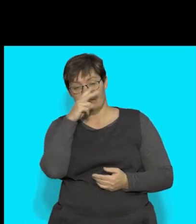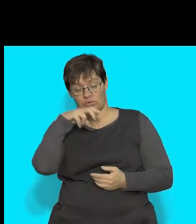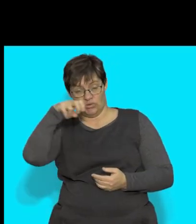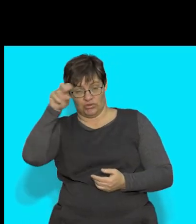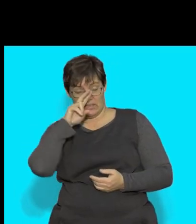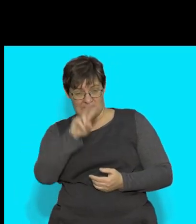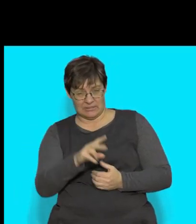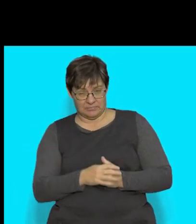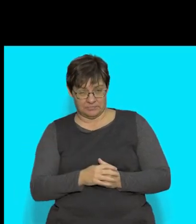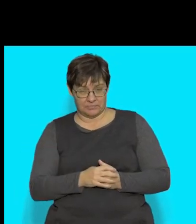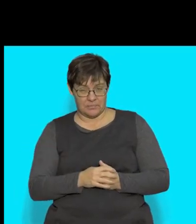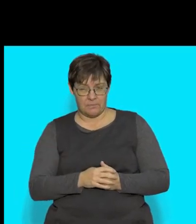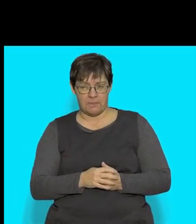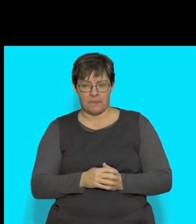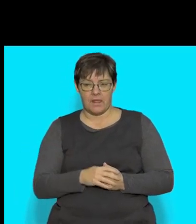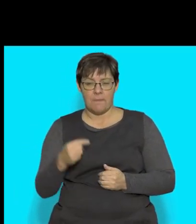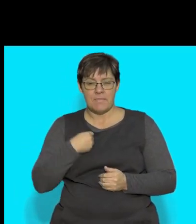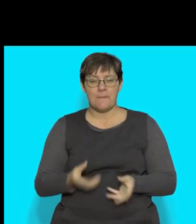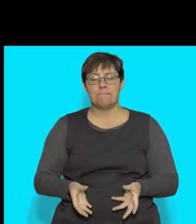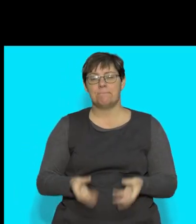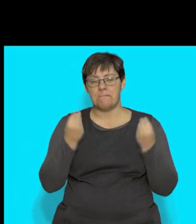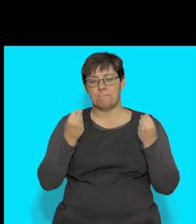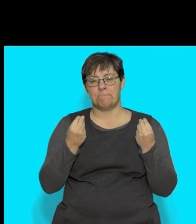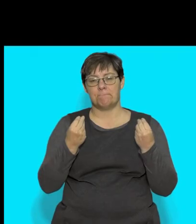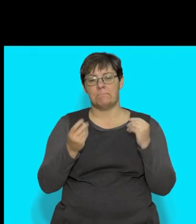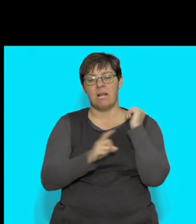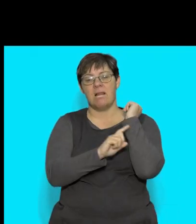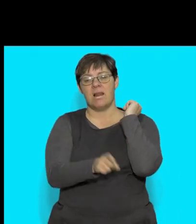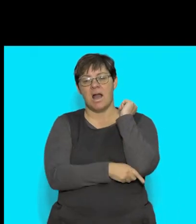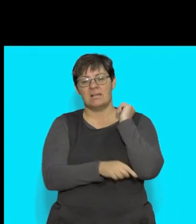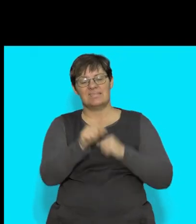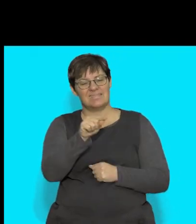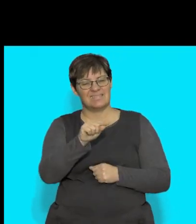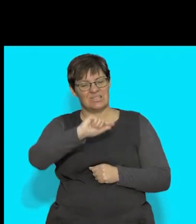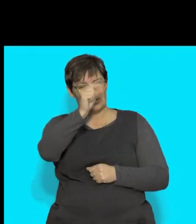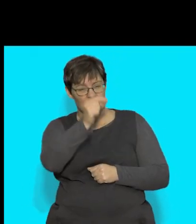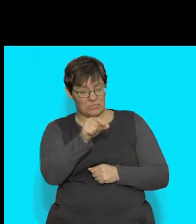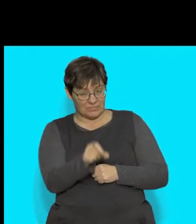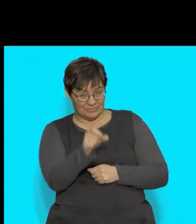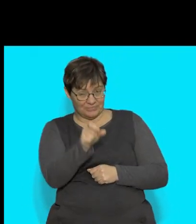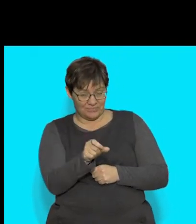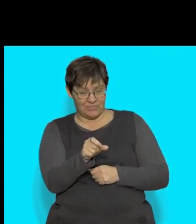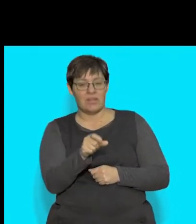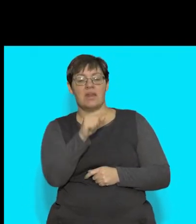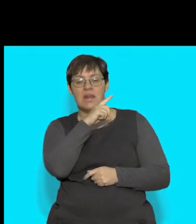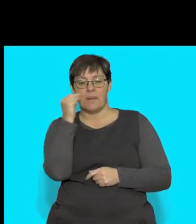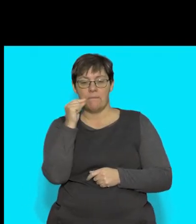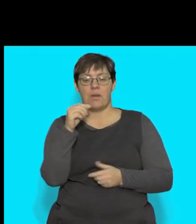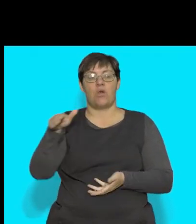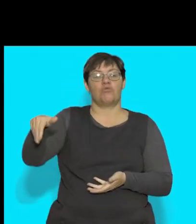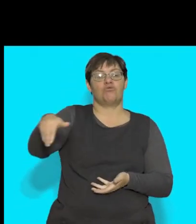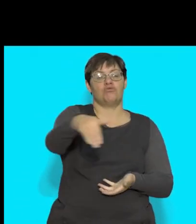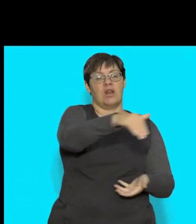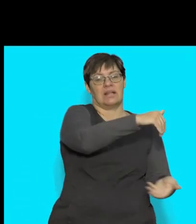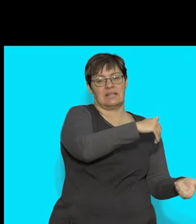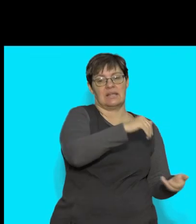journey, by the time it gets to these last tubes, they are called the